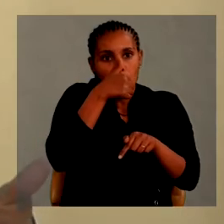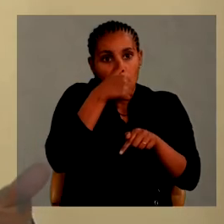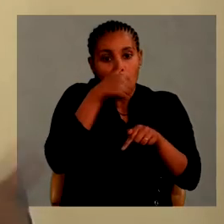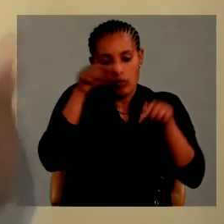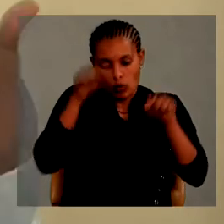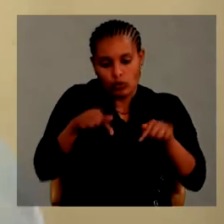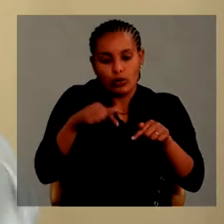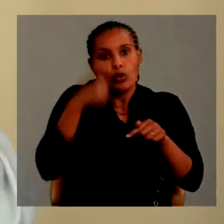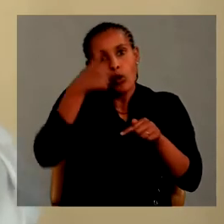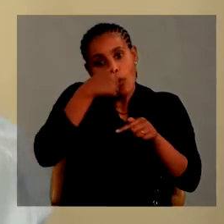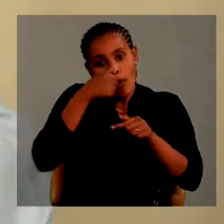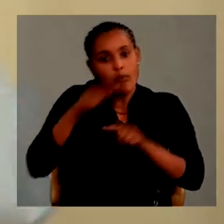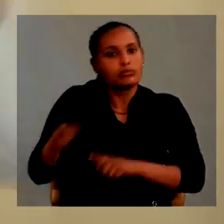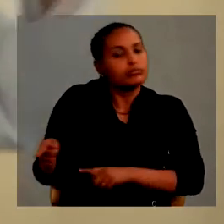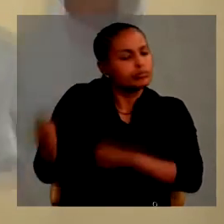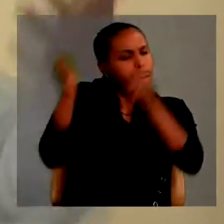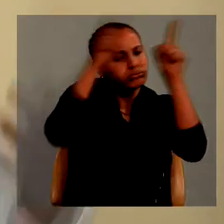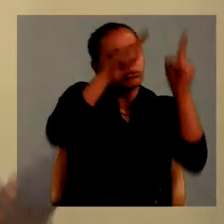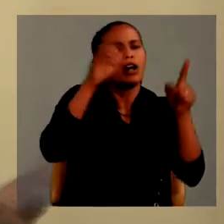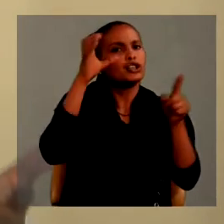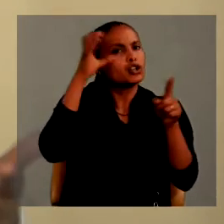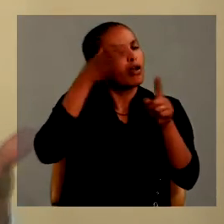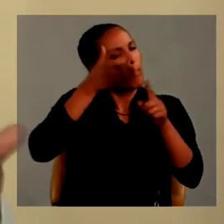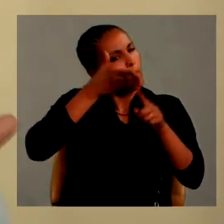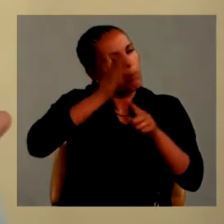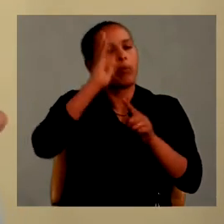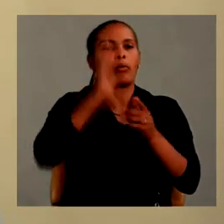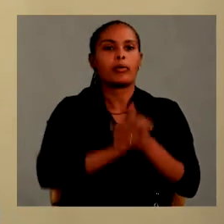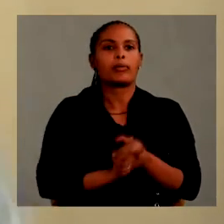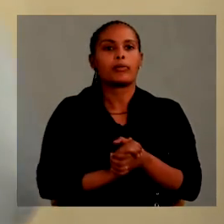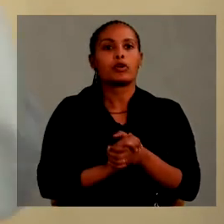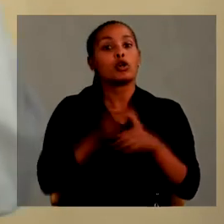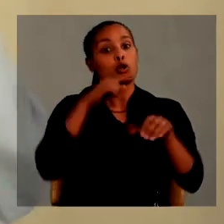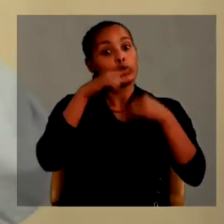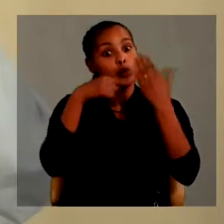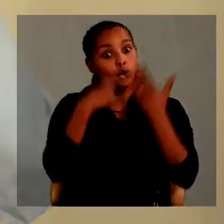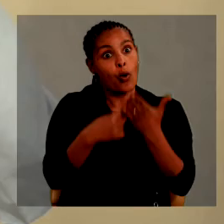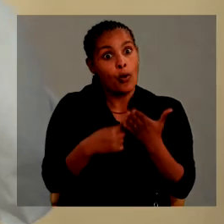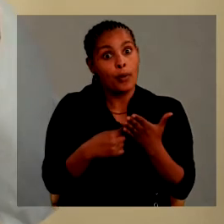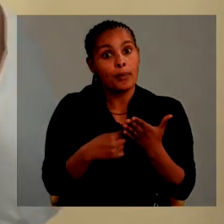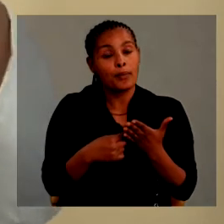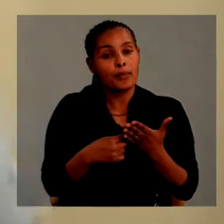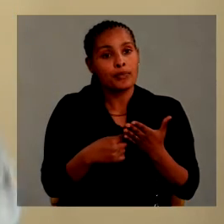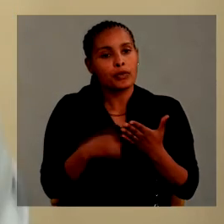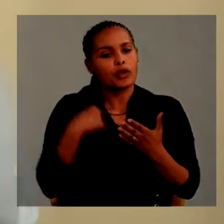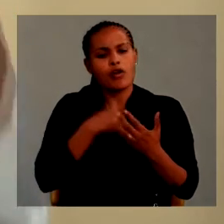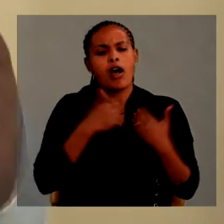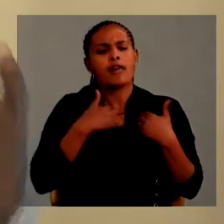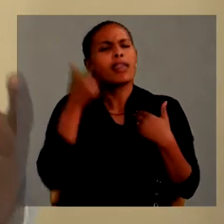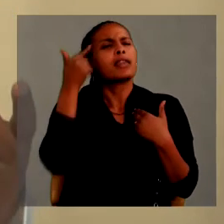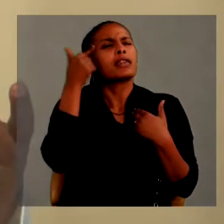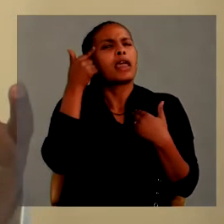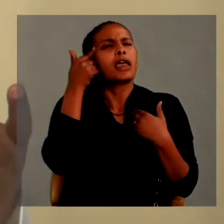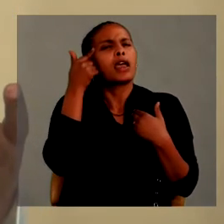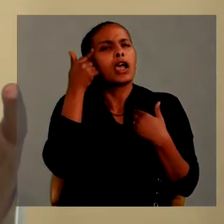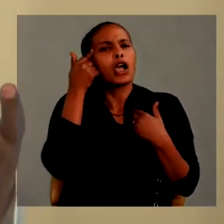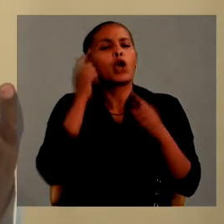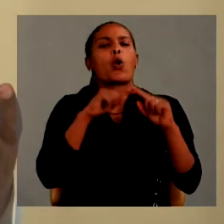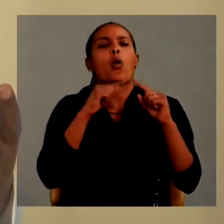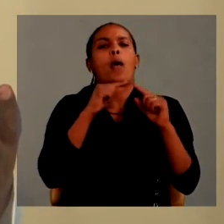produce here, eventually it gets to China. So we have to think globally,